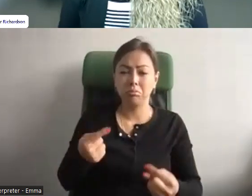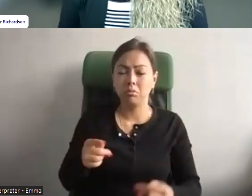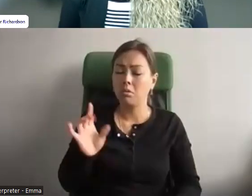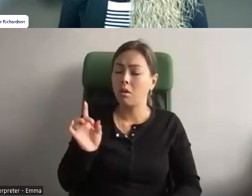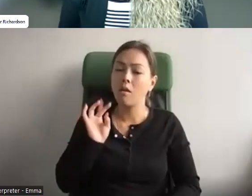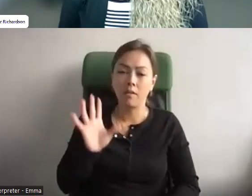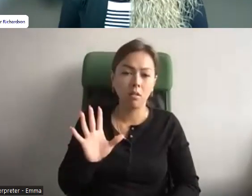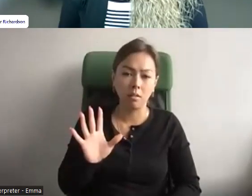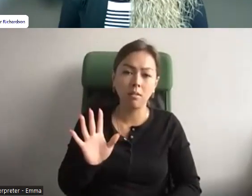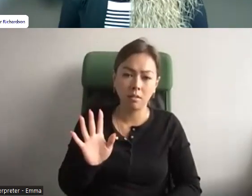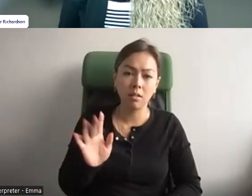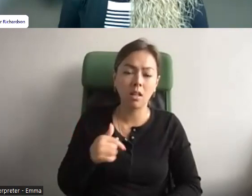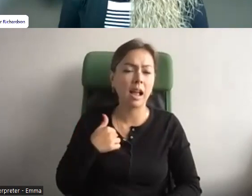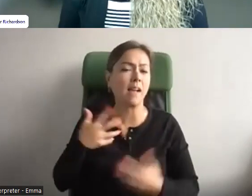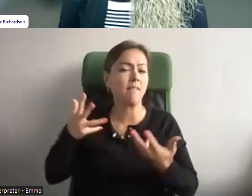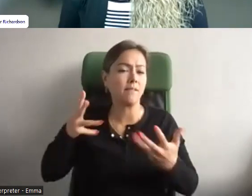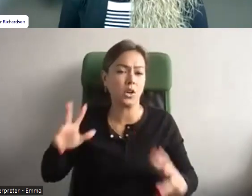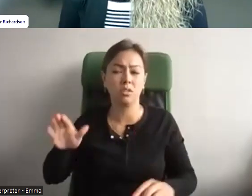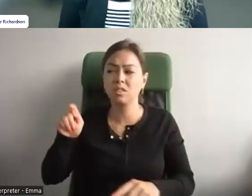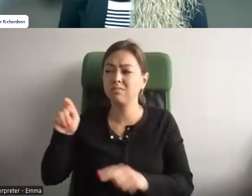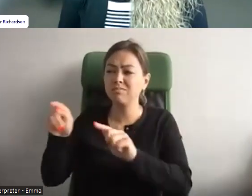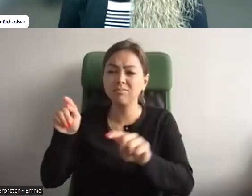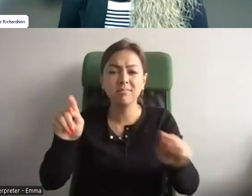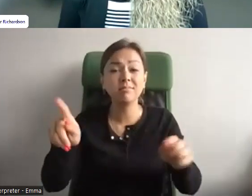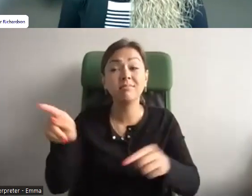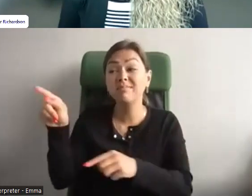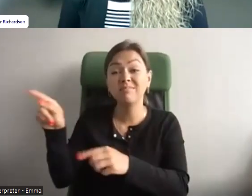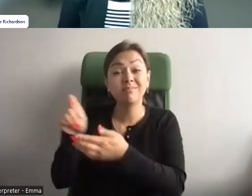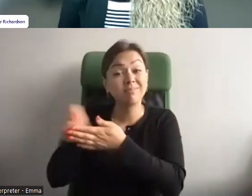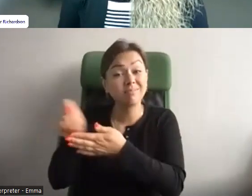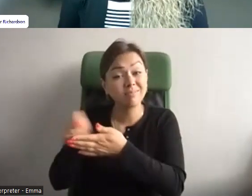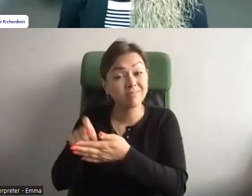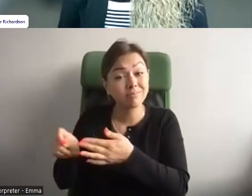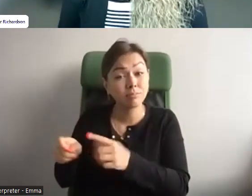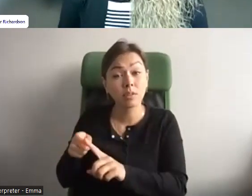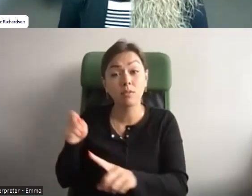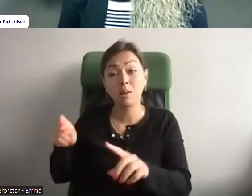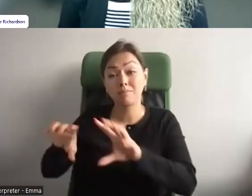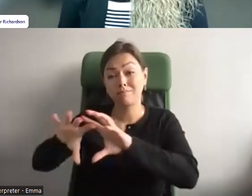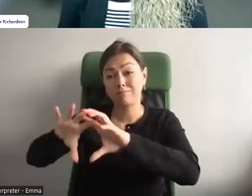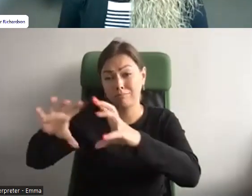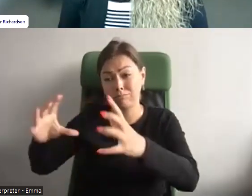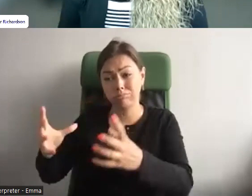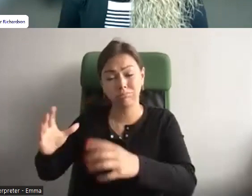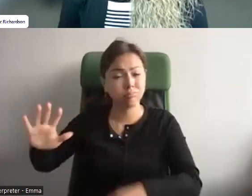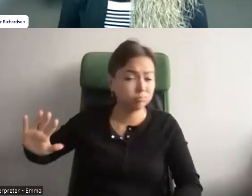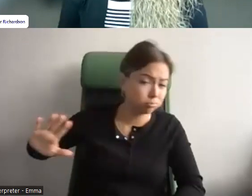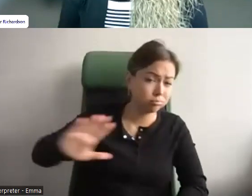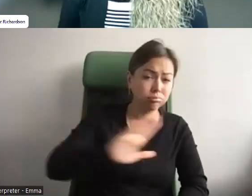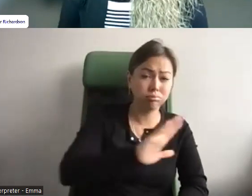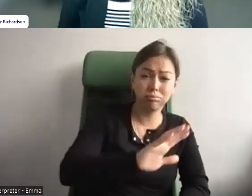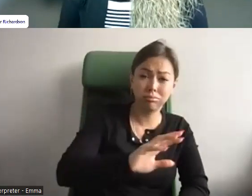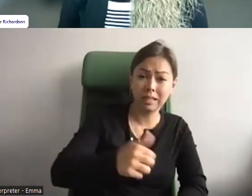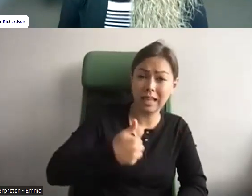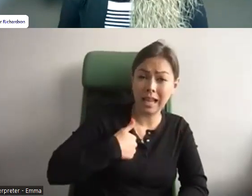awful. Like, I've had people who've written to me from all the way on the other side of Canada to tell me to go